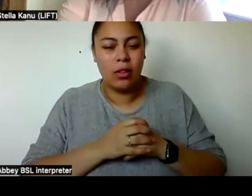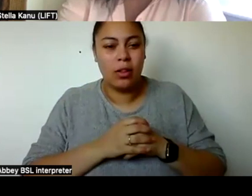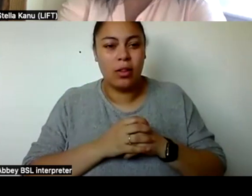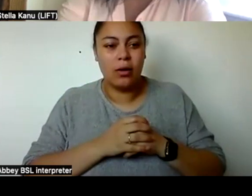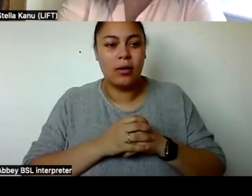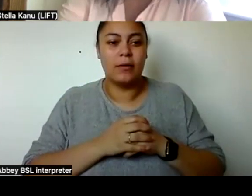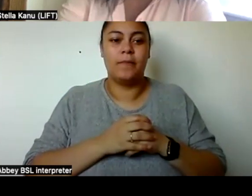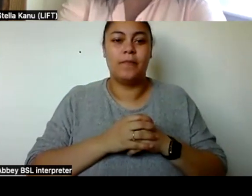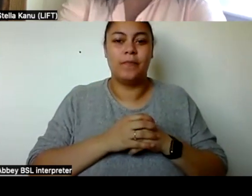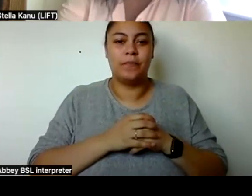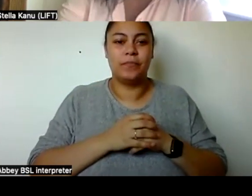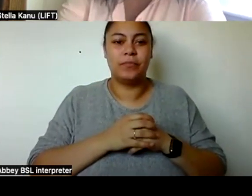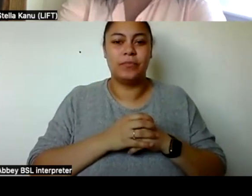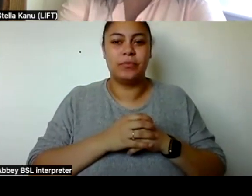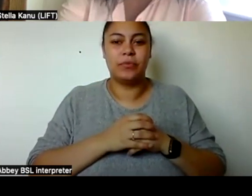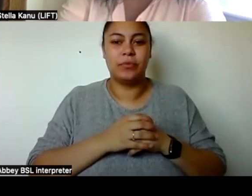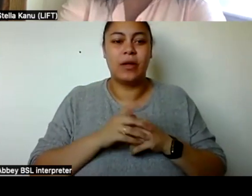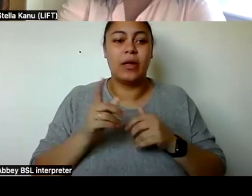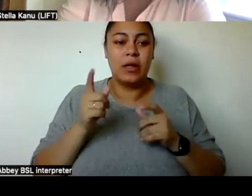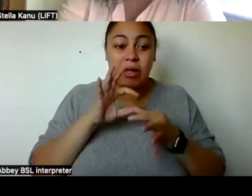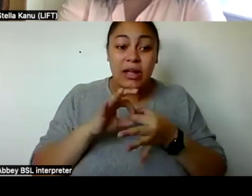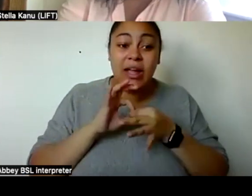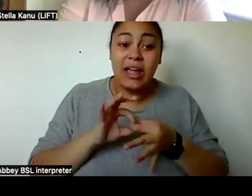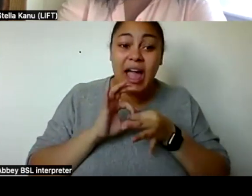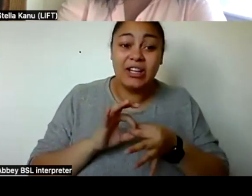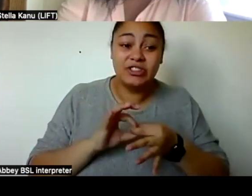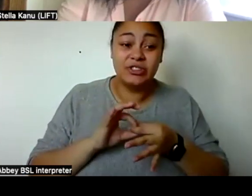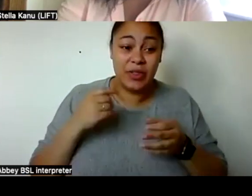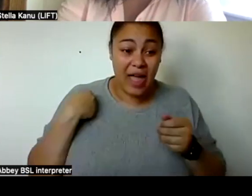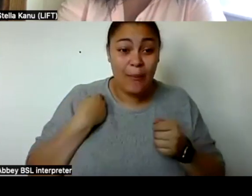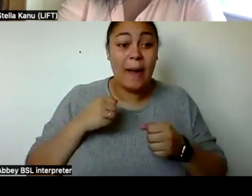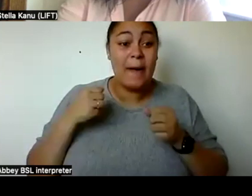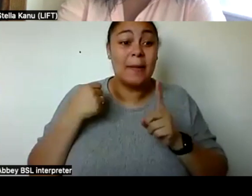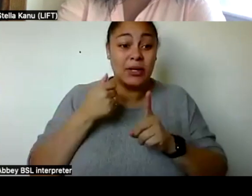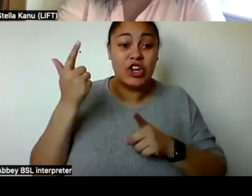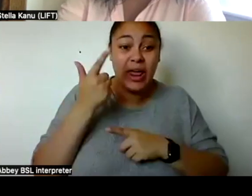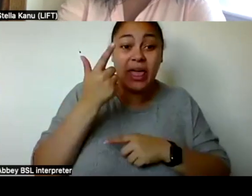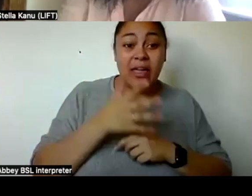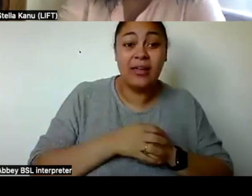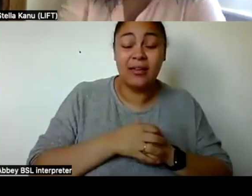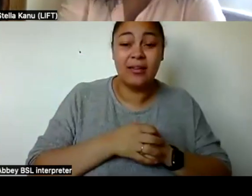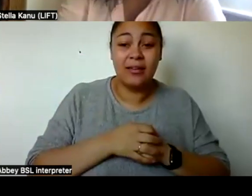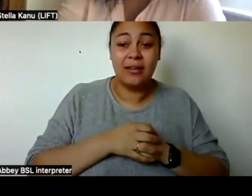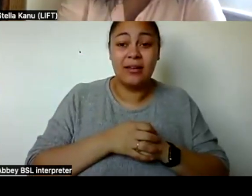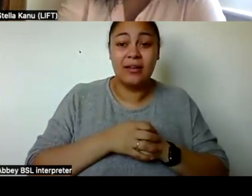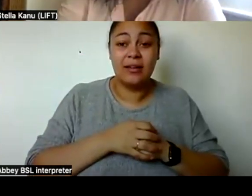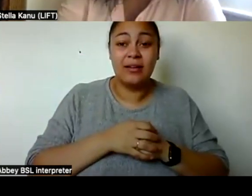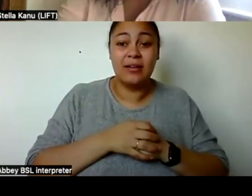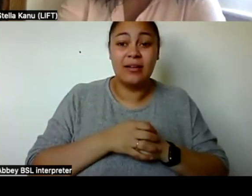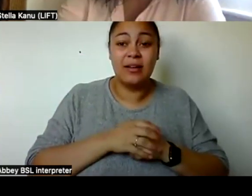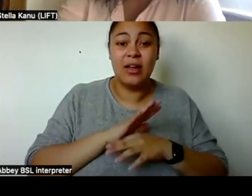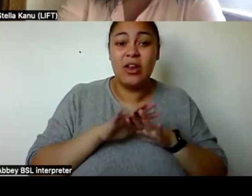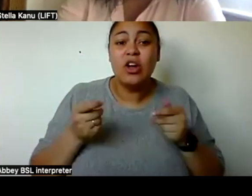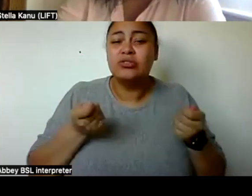motivated, and that they're engaged in our mission. And our job's to enable, release, and fuel that, not to